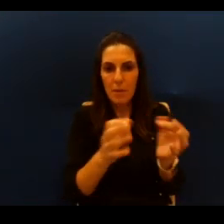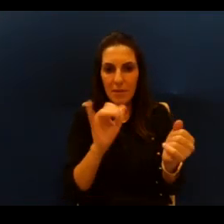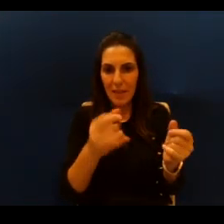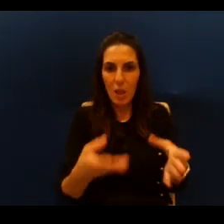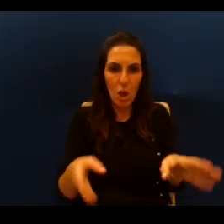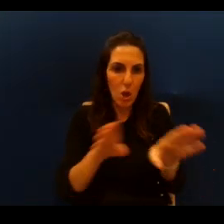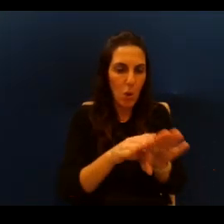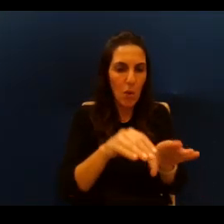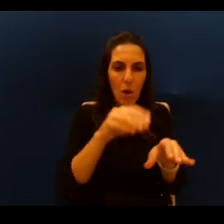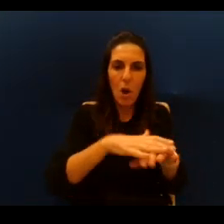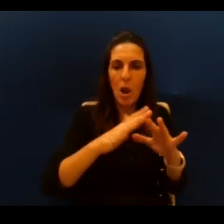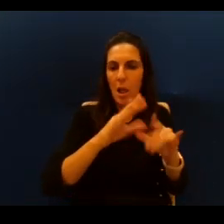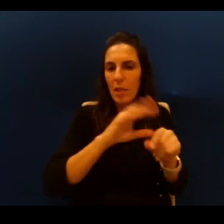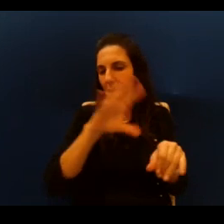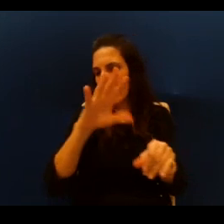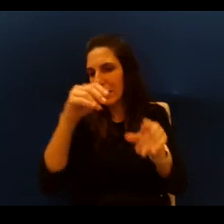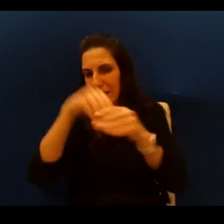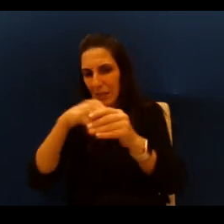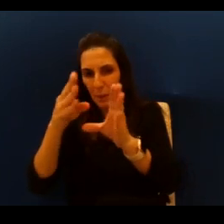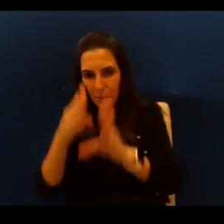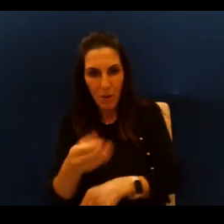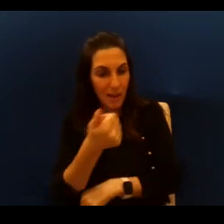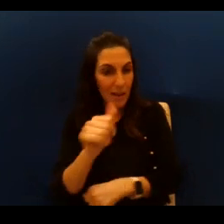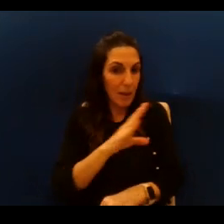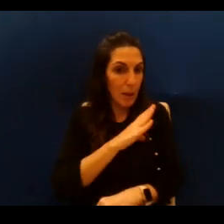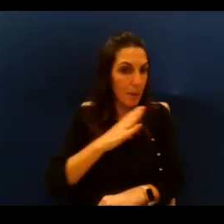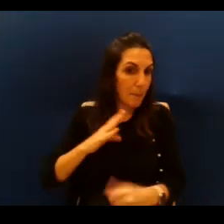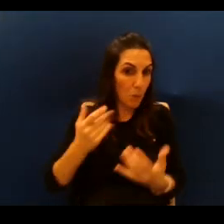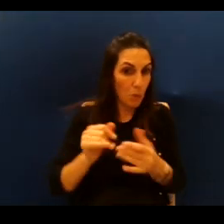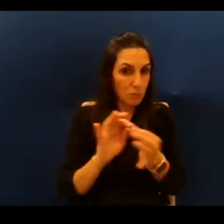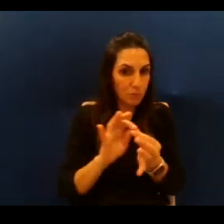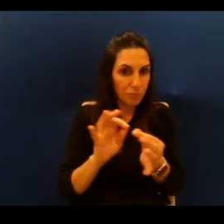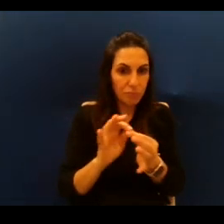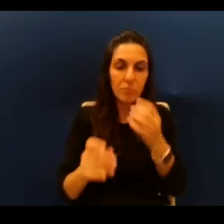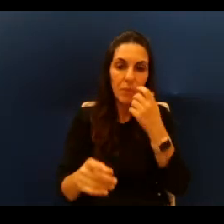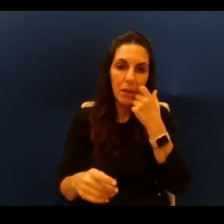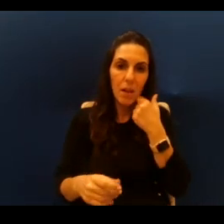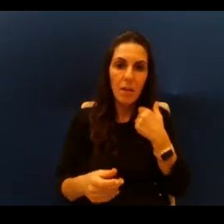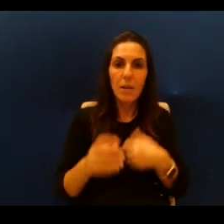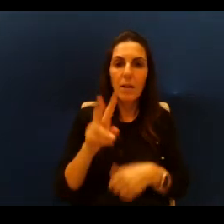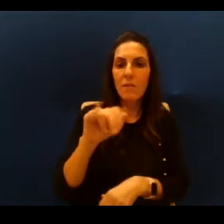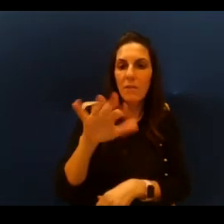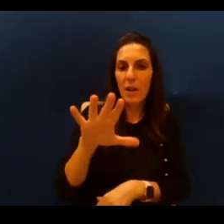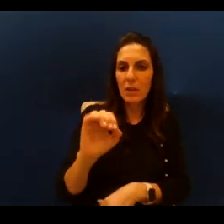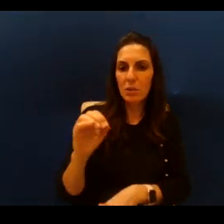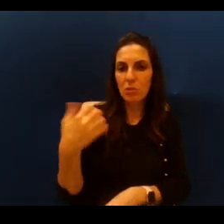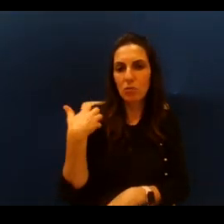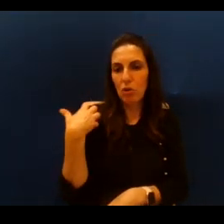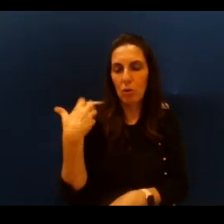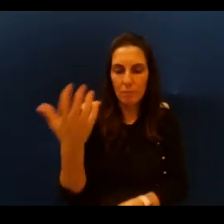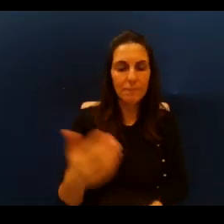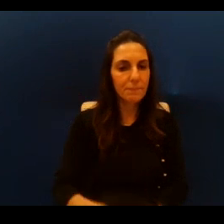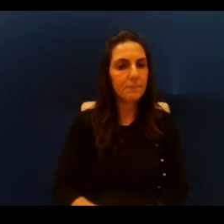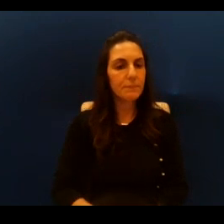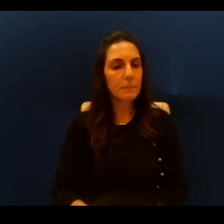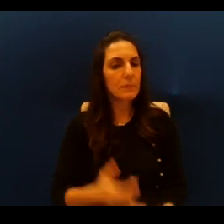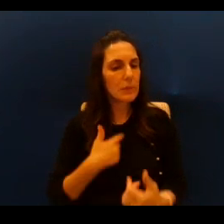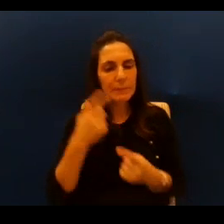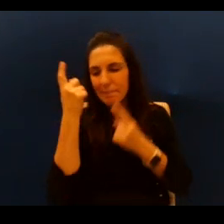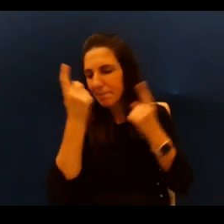person. If any board member would like to make any comments, I see that Vice Chair, go ahead. Just thinking about